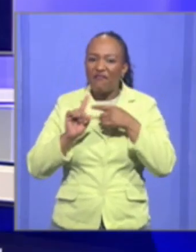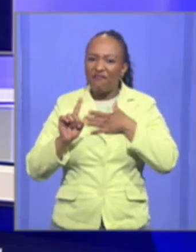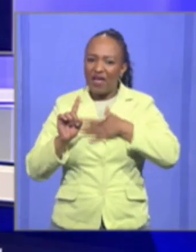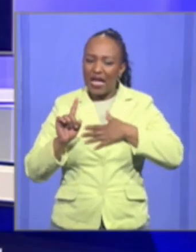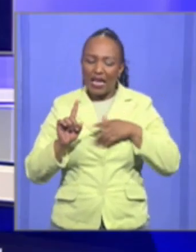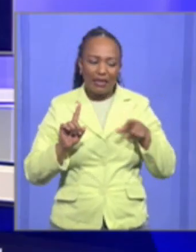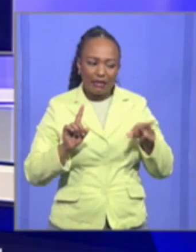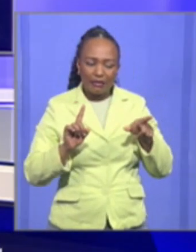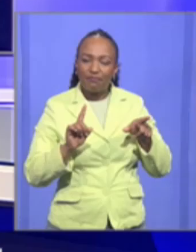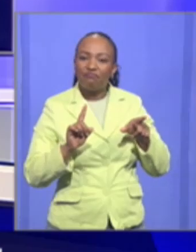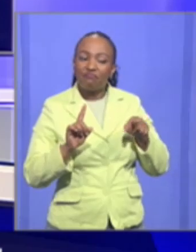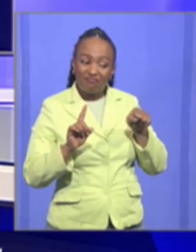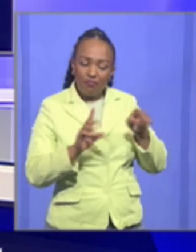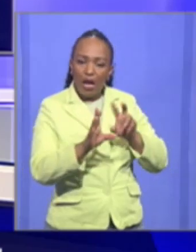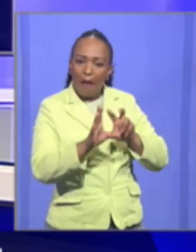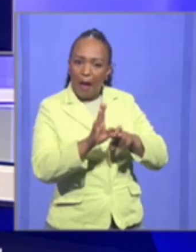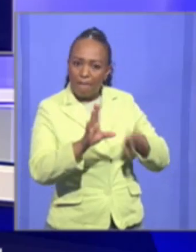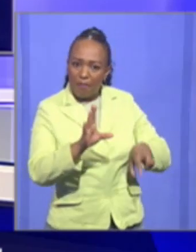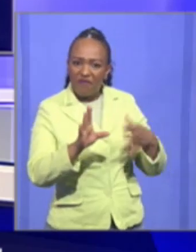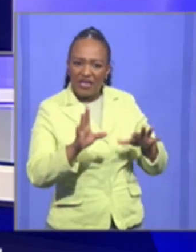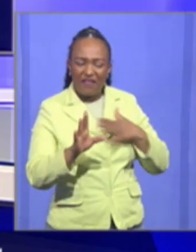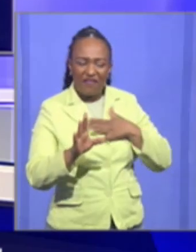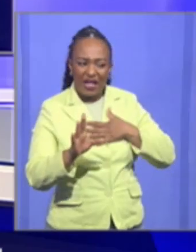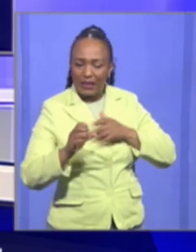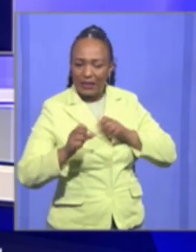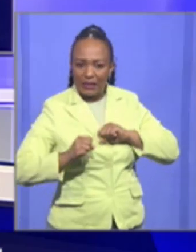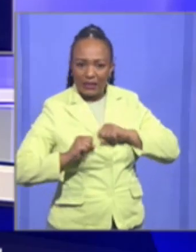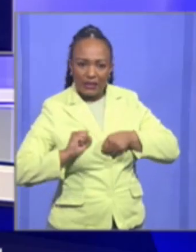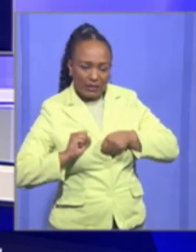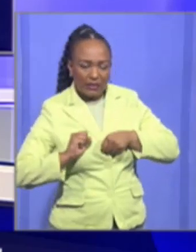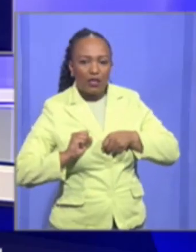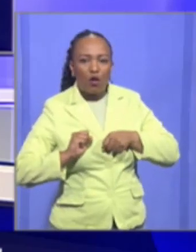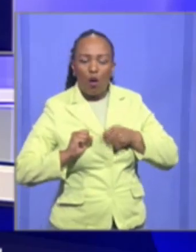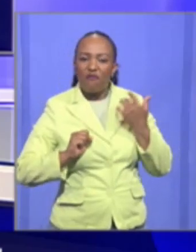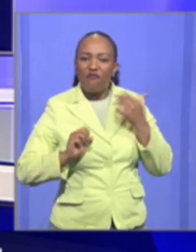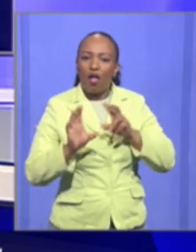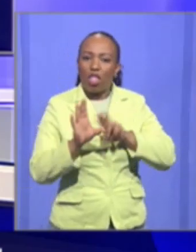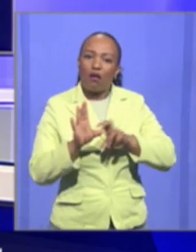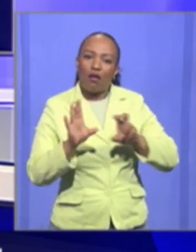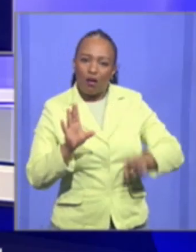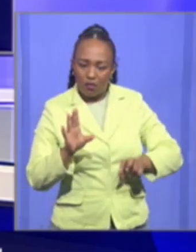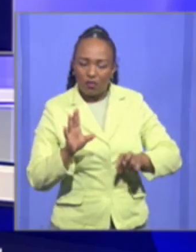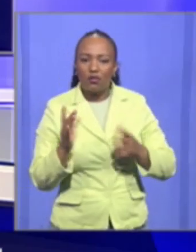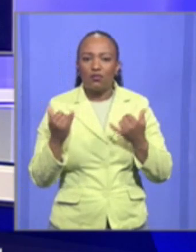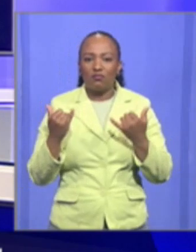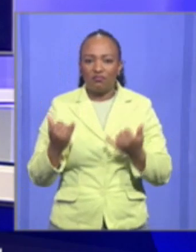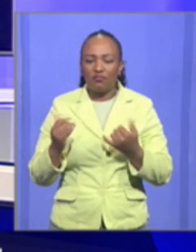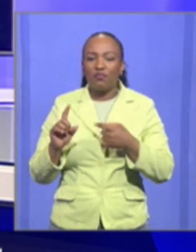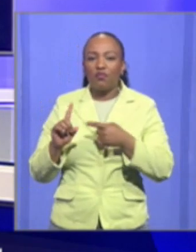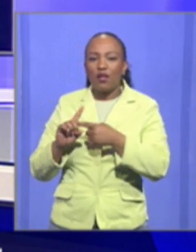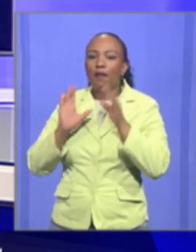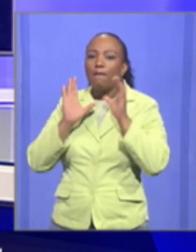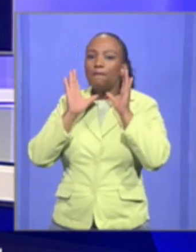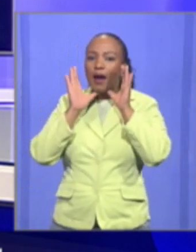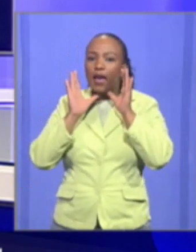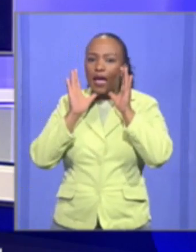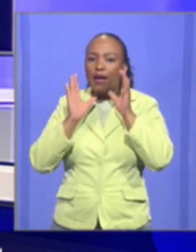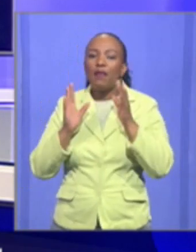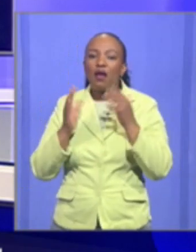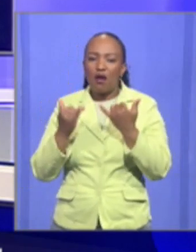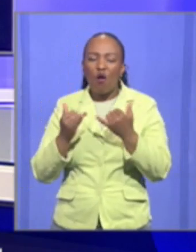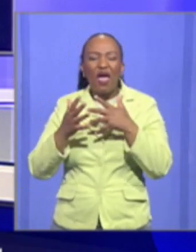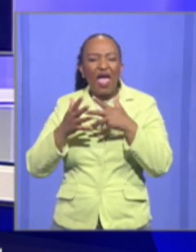ke Floyd Shivambu yo a itokollotšego mokgatlong wa EFF. Mo lebakeng le Malema o tšwela pele go tloša segopotšo